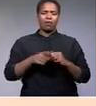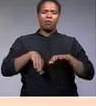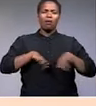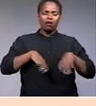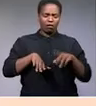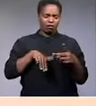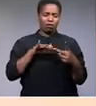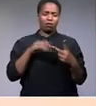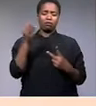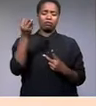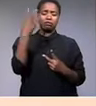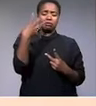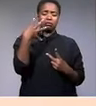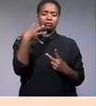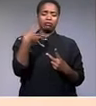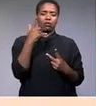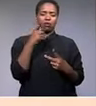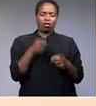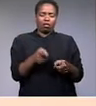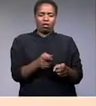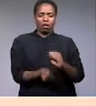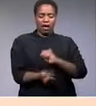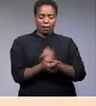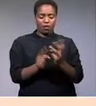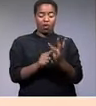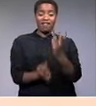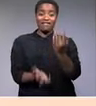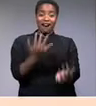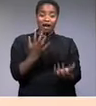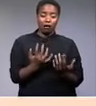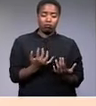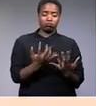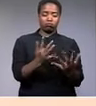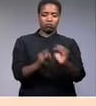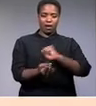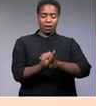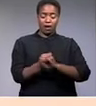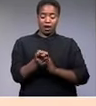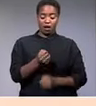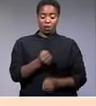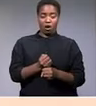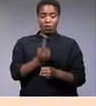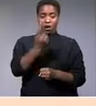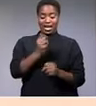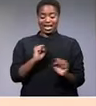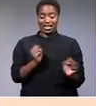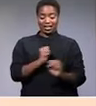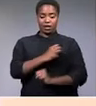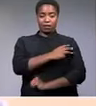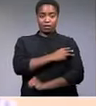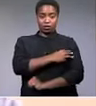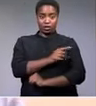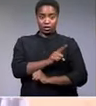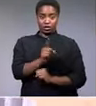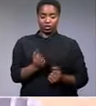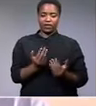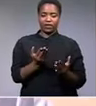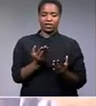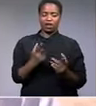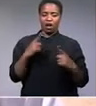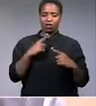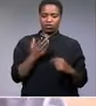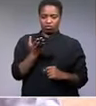from sunstroke, as well as felt fires. I'm joined now by the spokesperson for the Johannesburg Emergency Management Services, Mr.